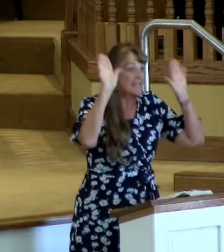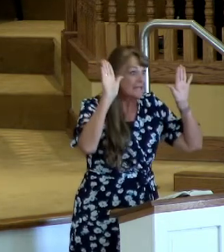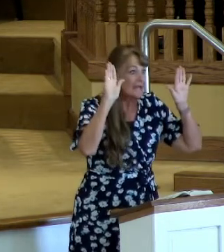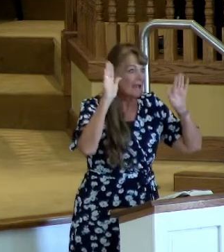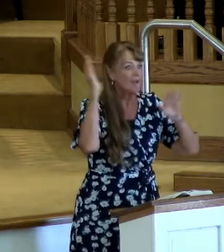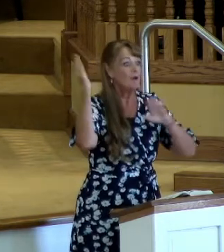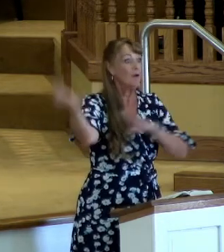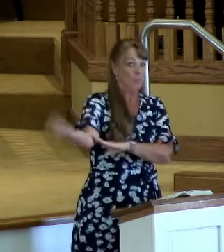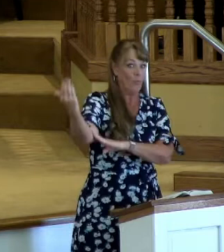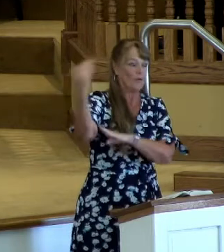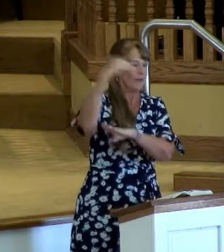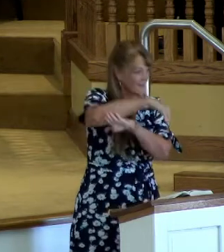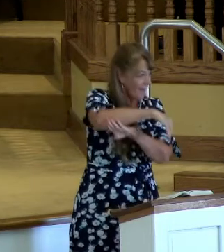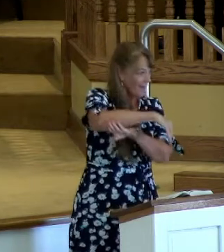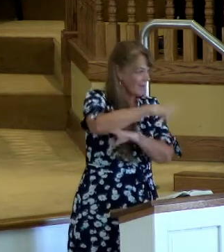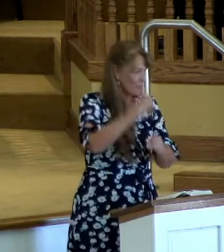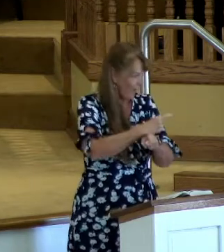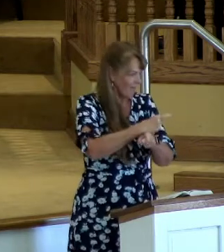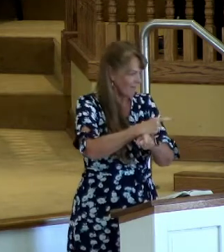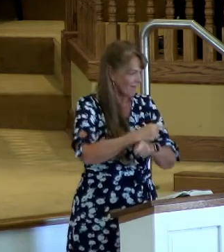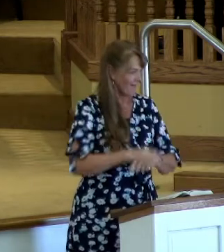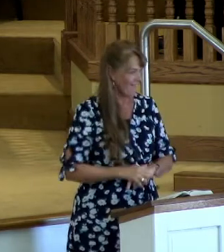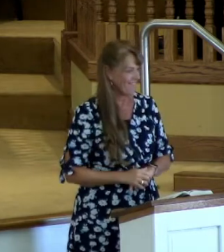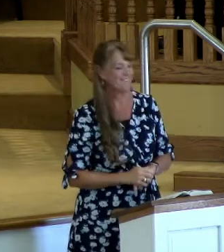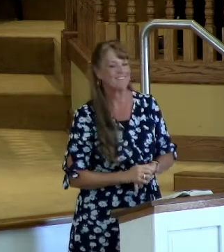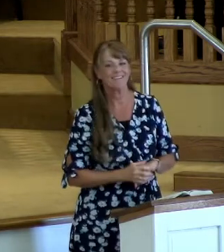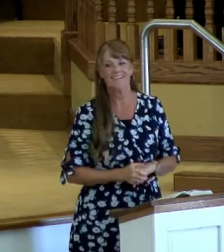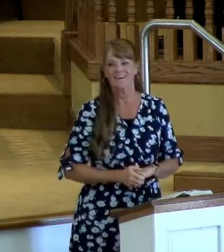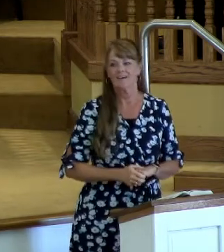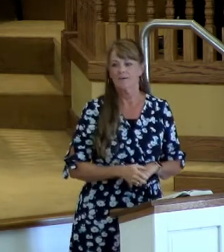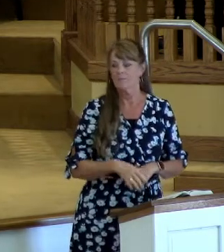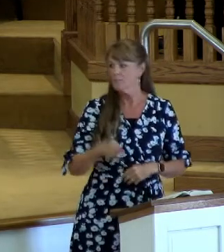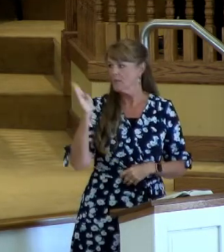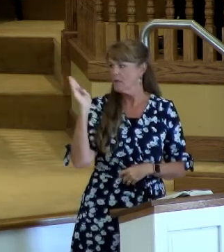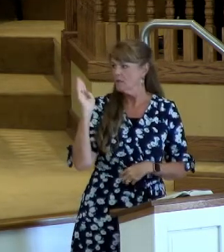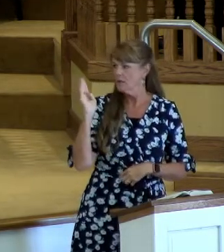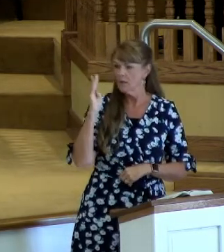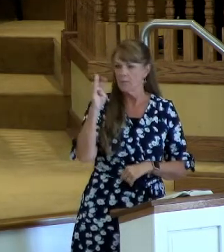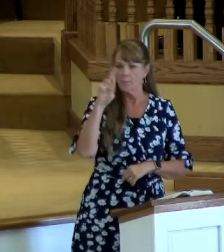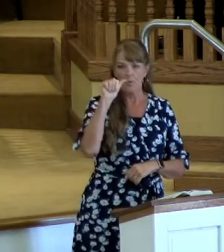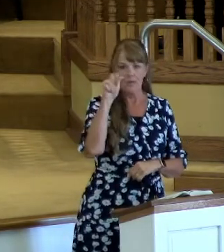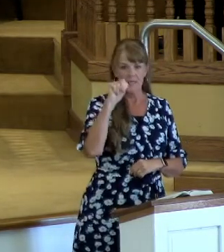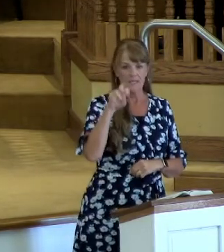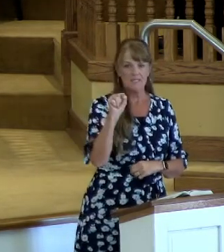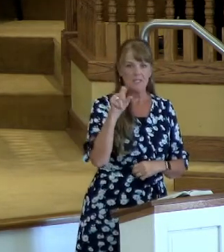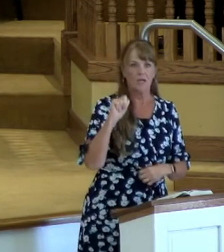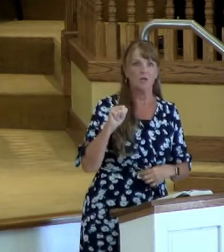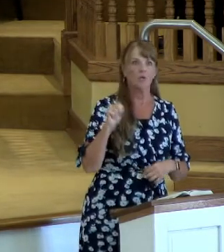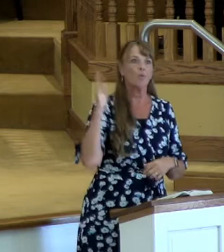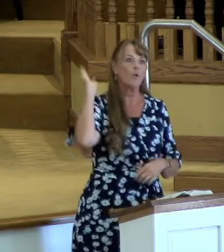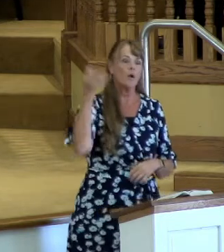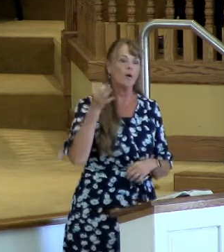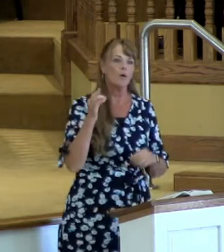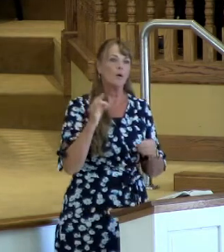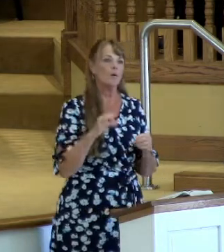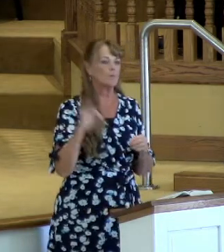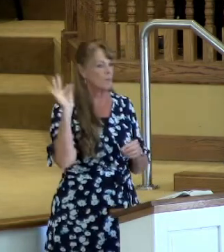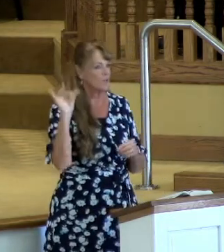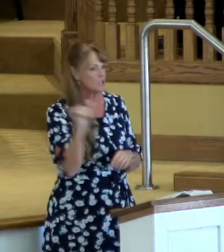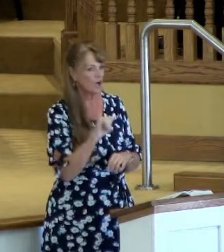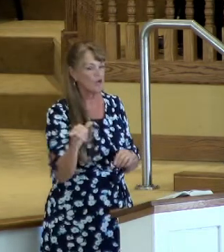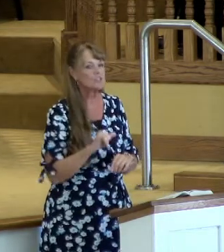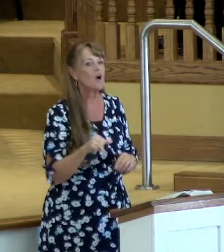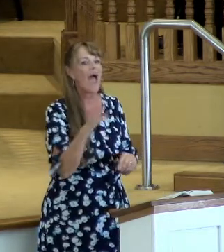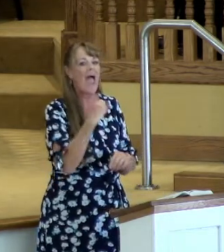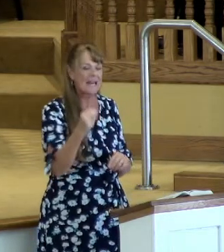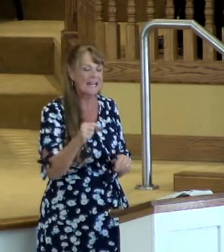going to be all day that Sunday. And so Branson's going to be preaching a week from this Wednesday night on September 14th. And I went and asked Grant